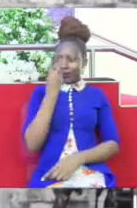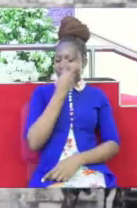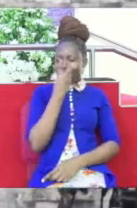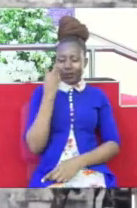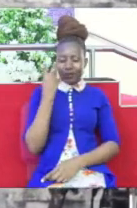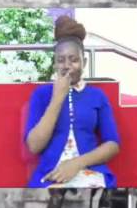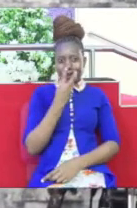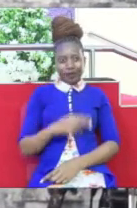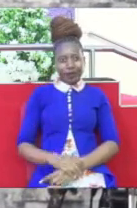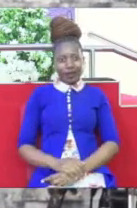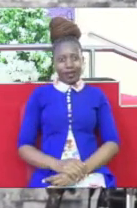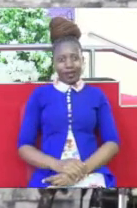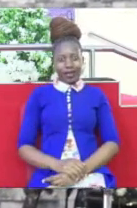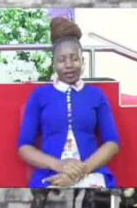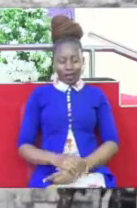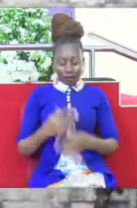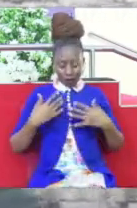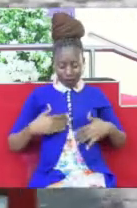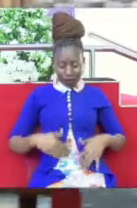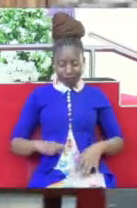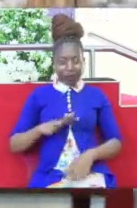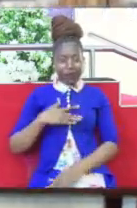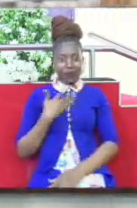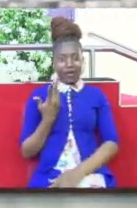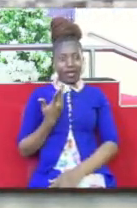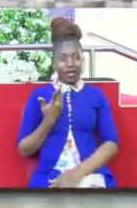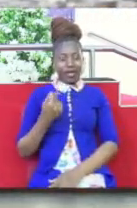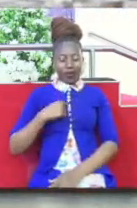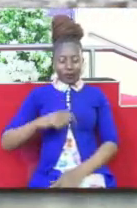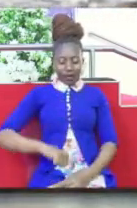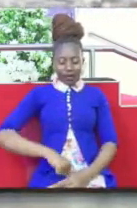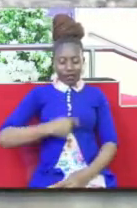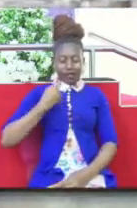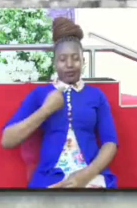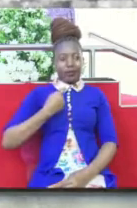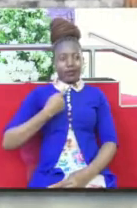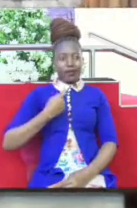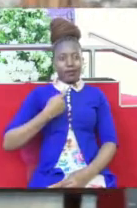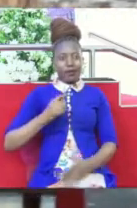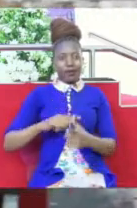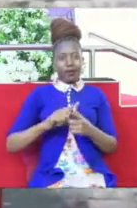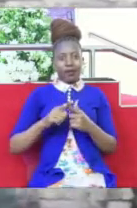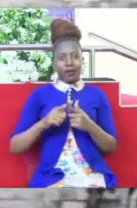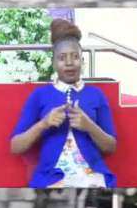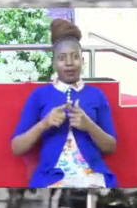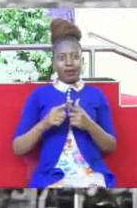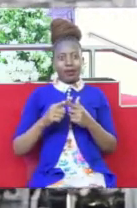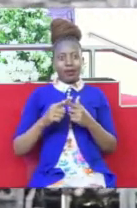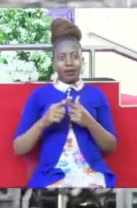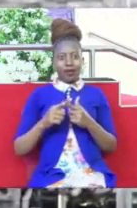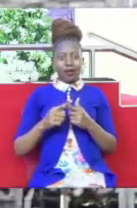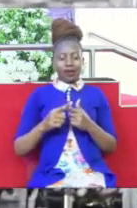Katika nguo yangu. So finally I just zipped it up. Na baadaye nikaifunga tu. And that made it worse. Na ikafanya hata